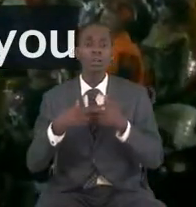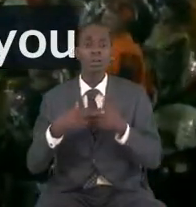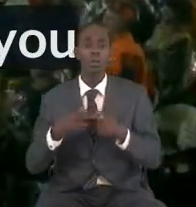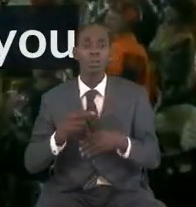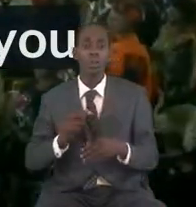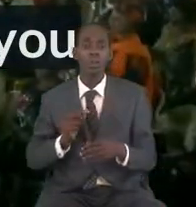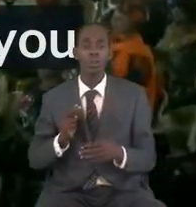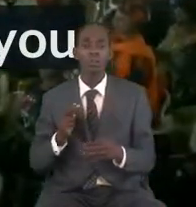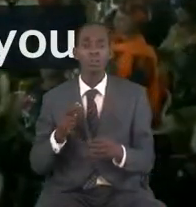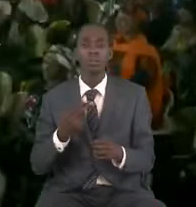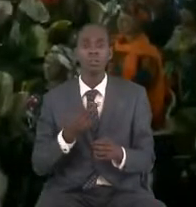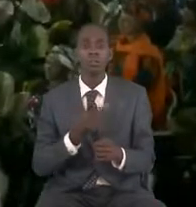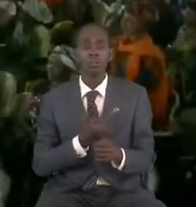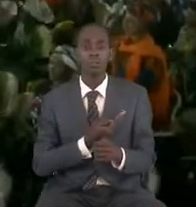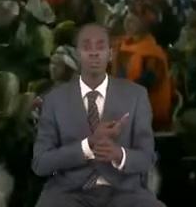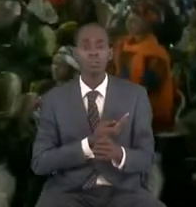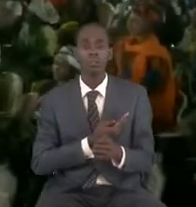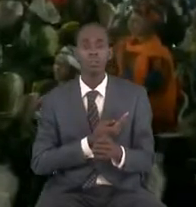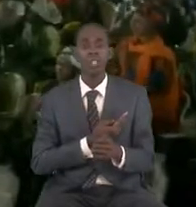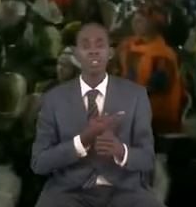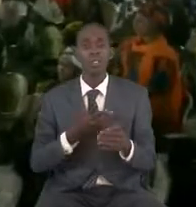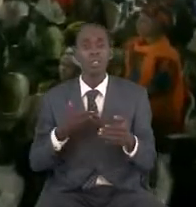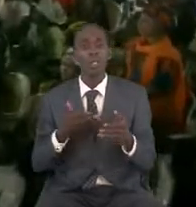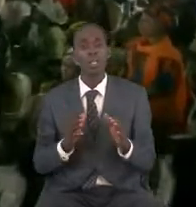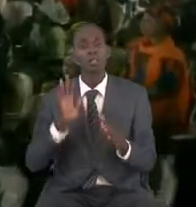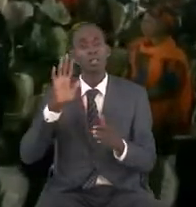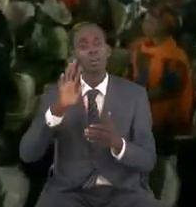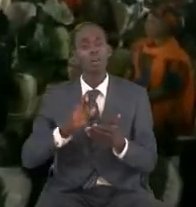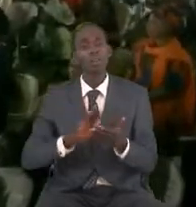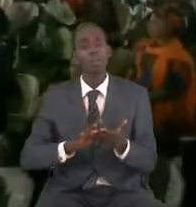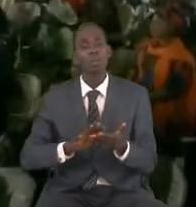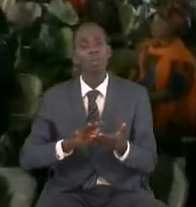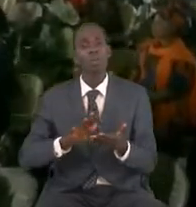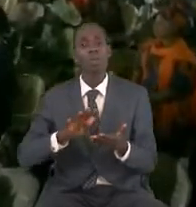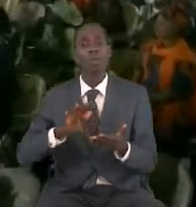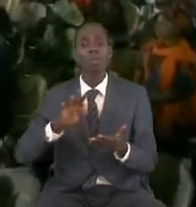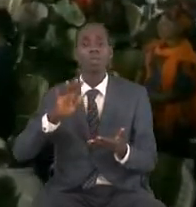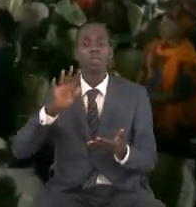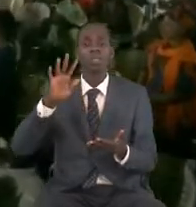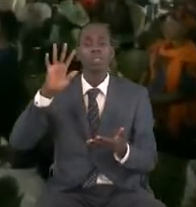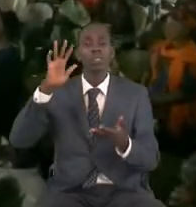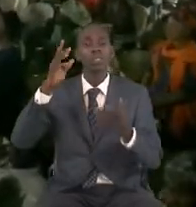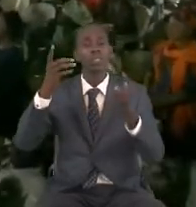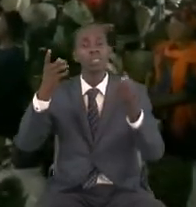Restore us, we cry. Let your glory